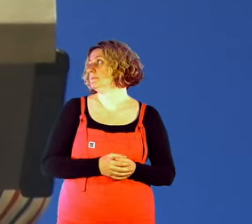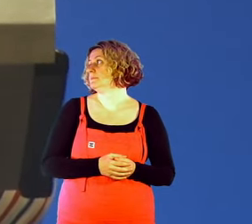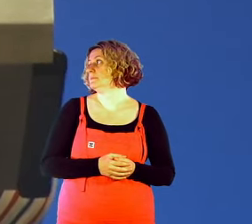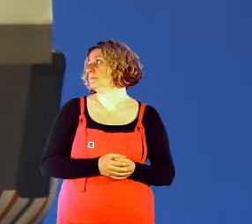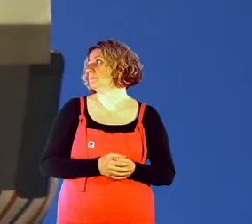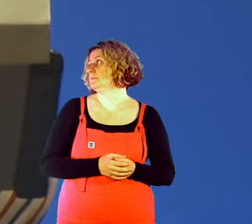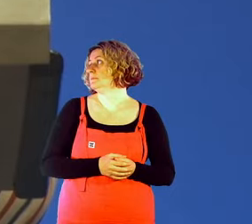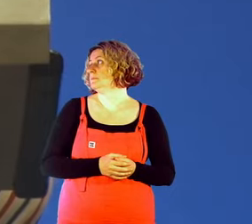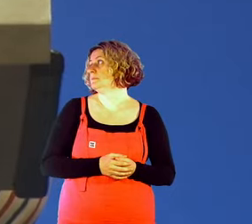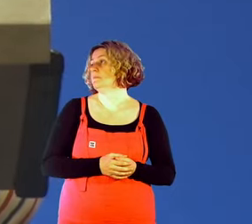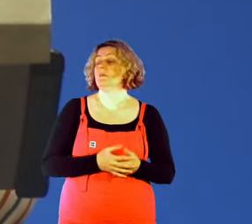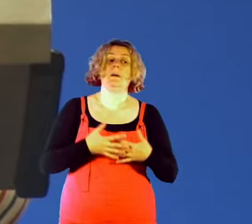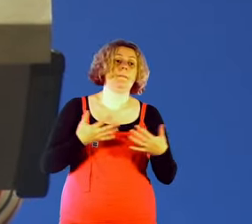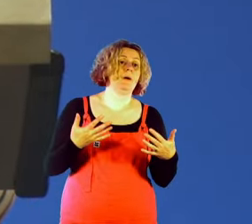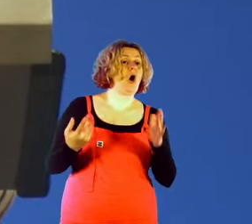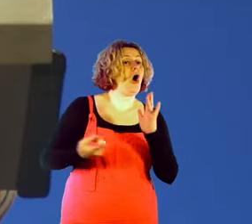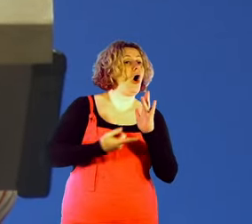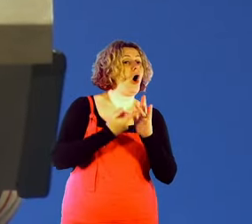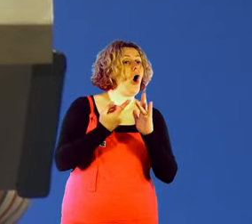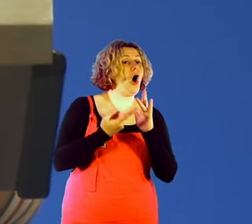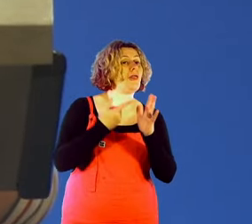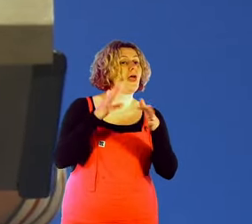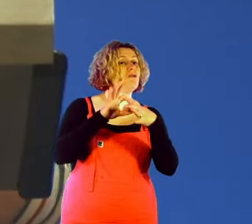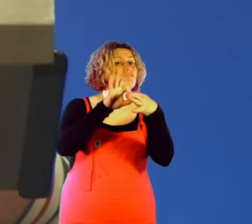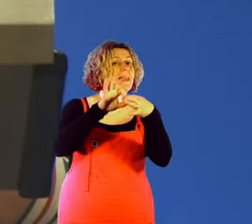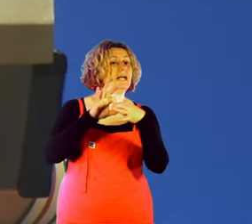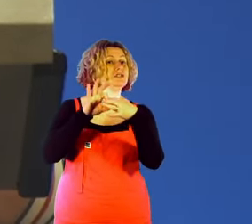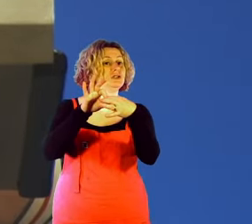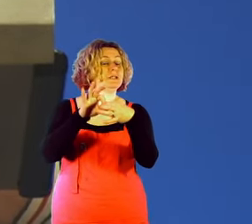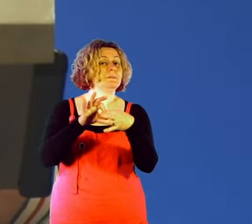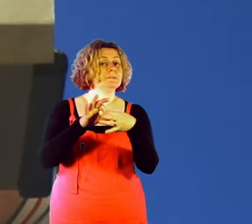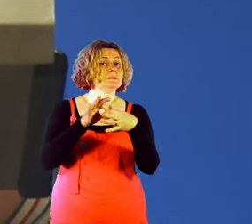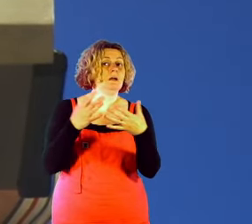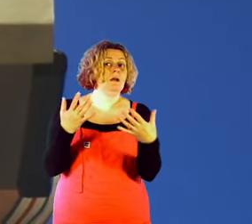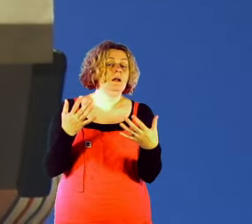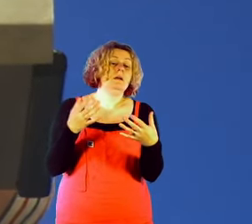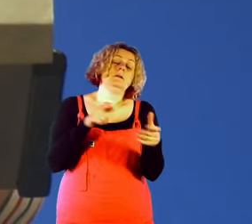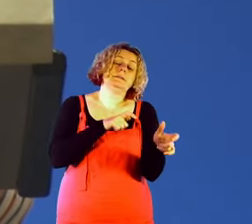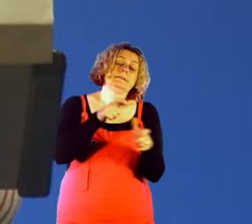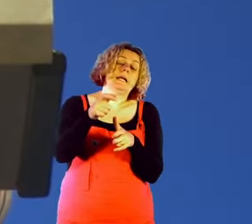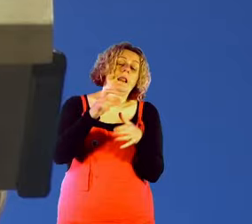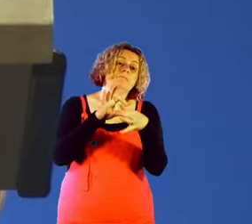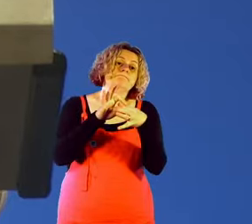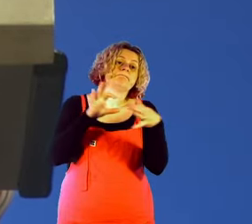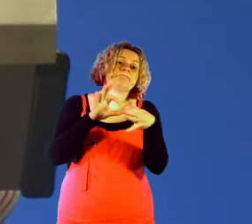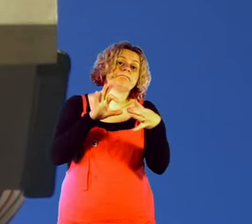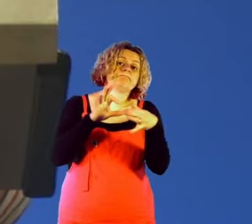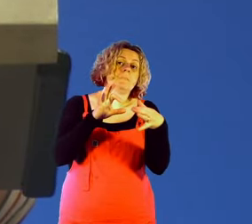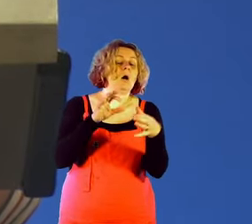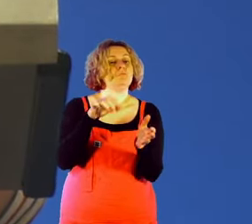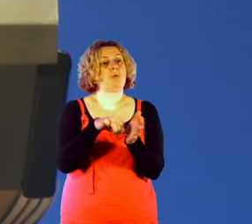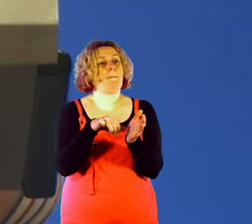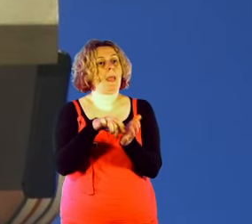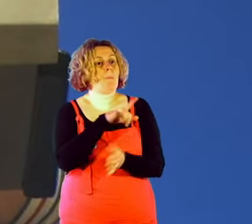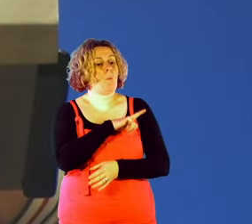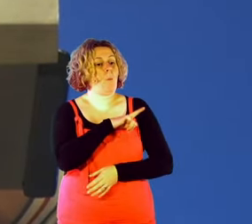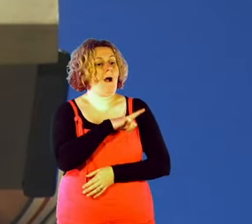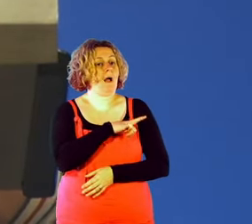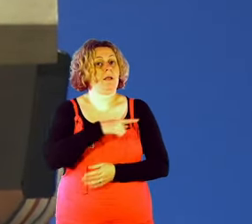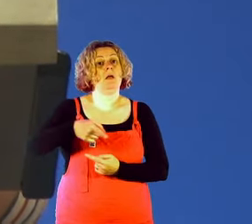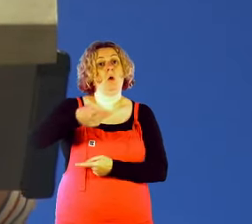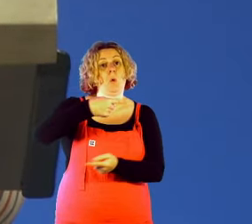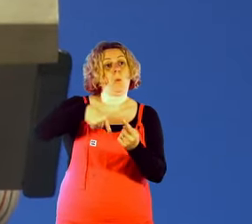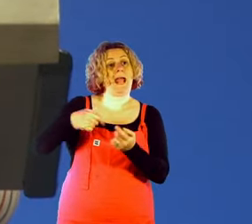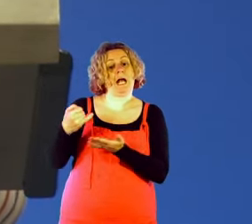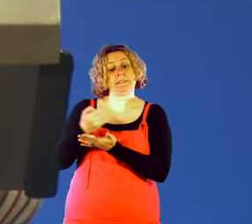sort of level are always relationships between sinners. And we are sinners who are cursed to be bad at relationships.